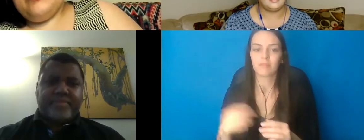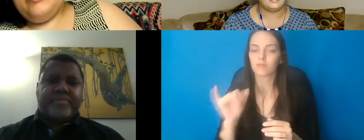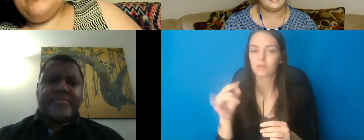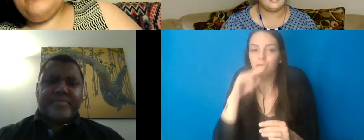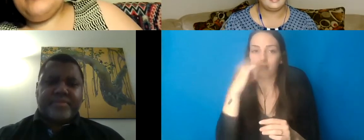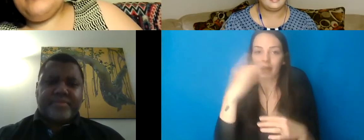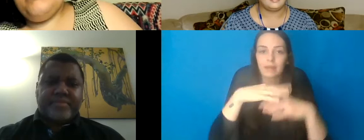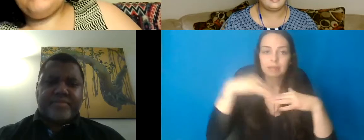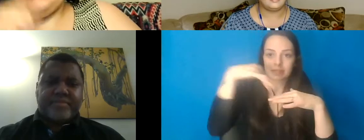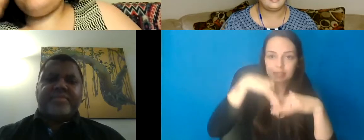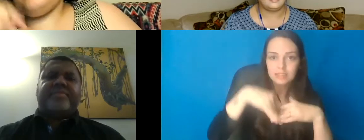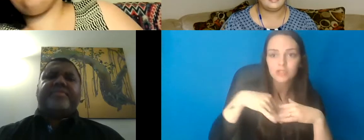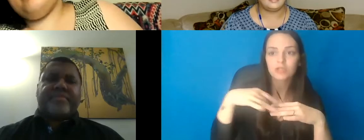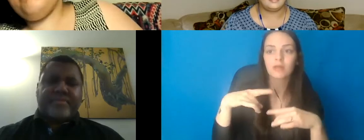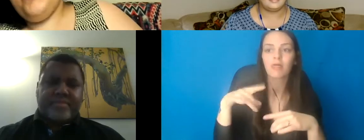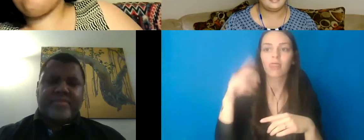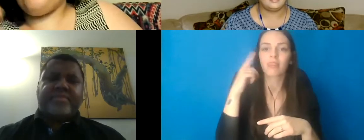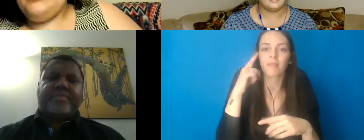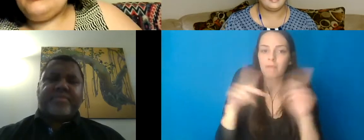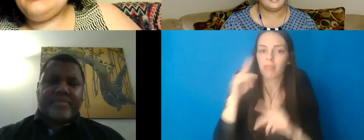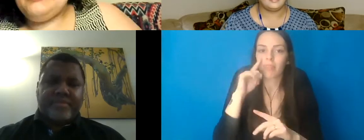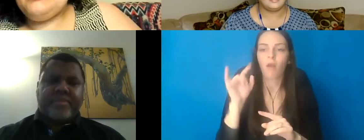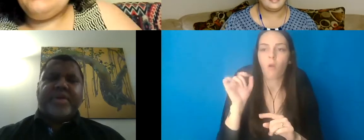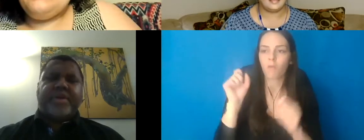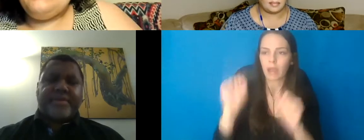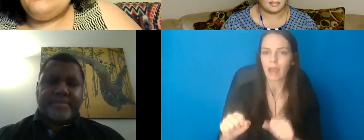test on you because who's going to believe you over me?